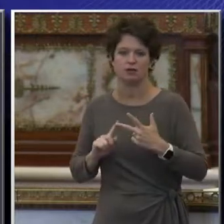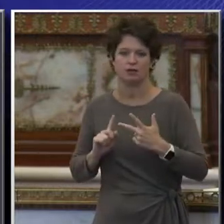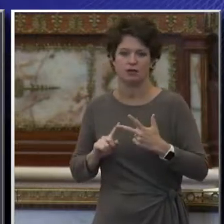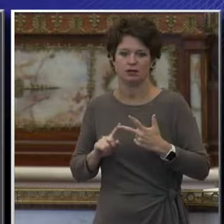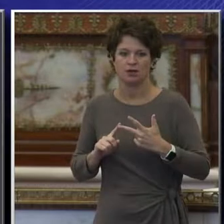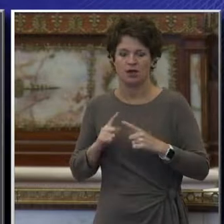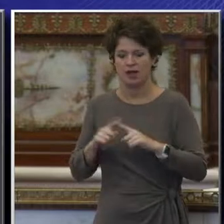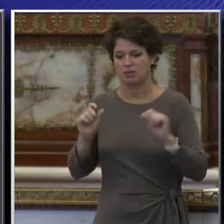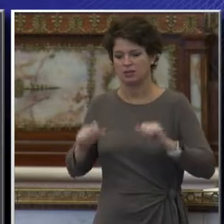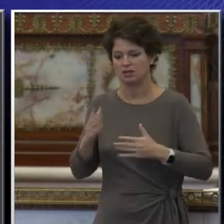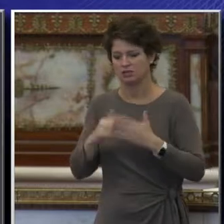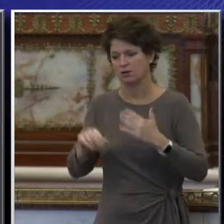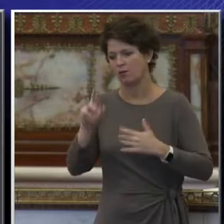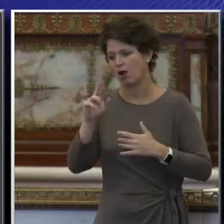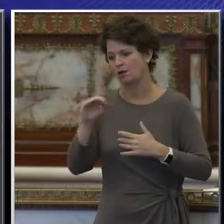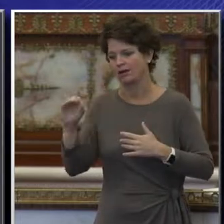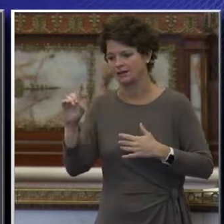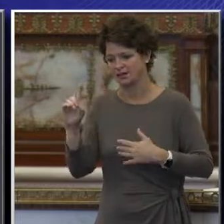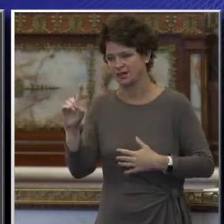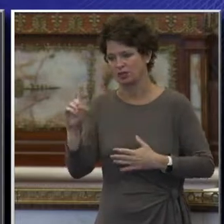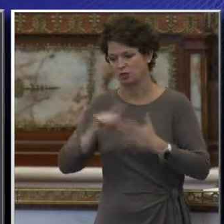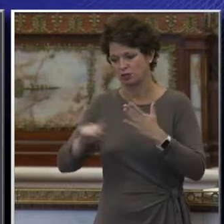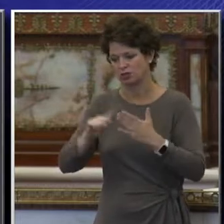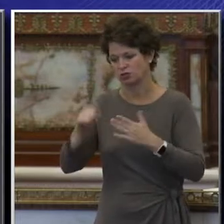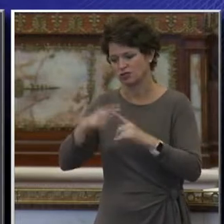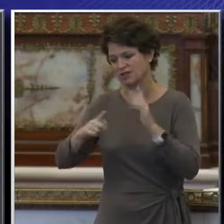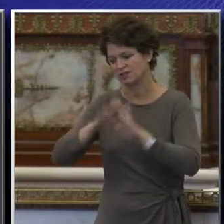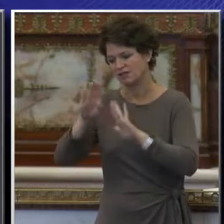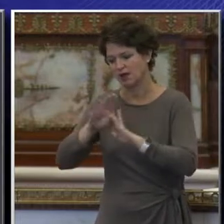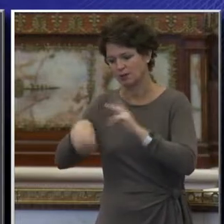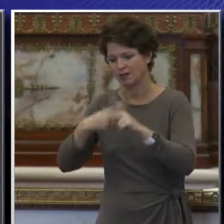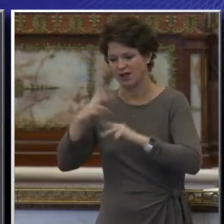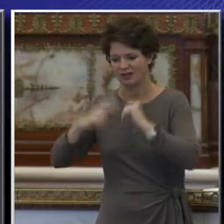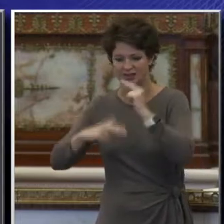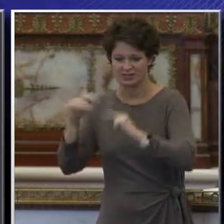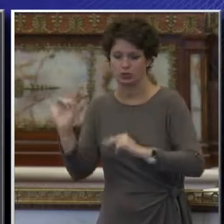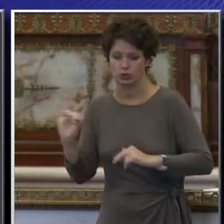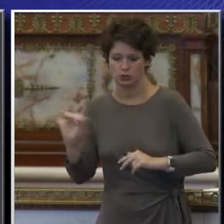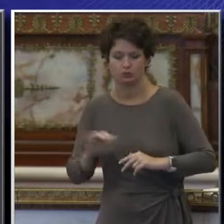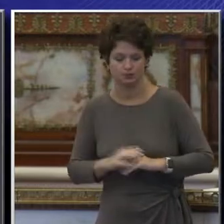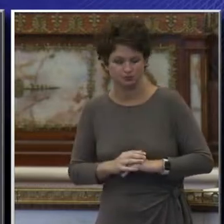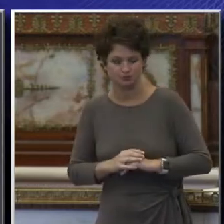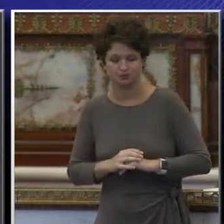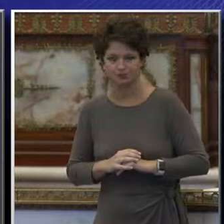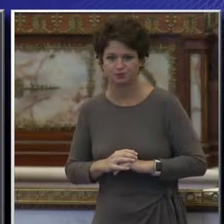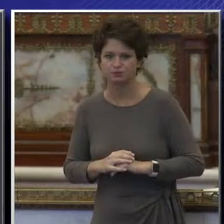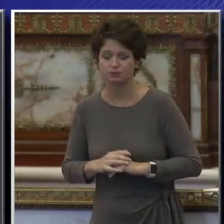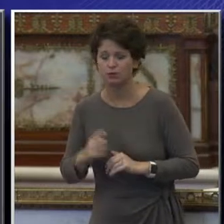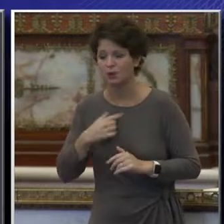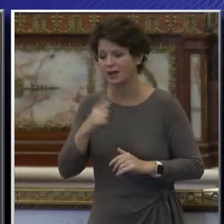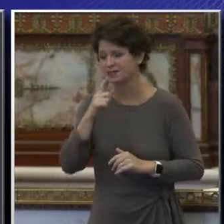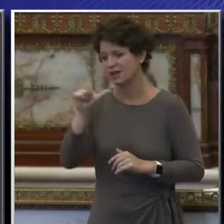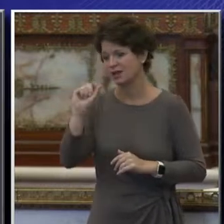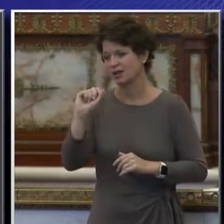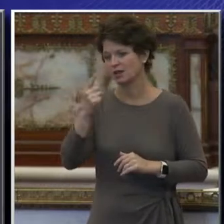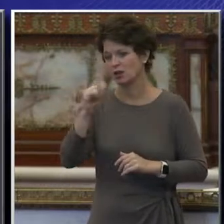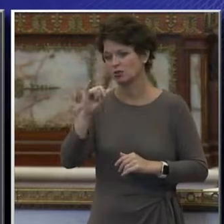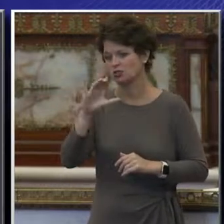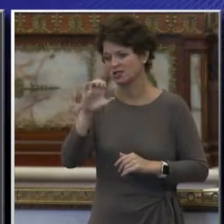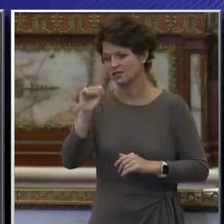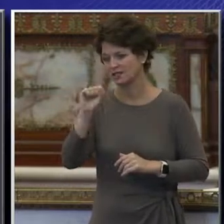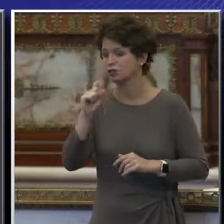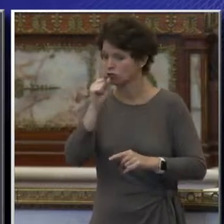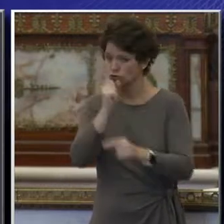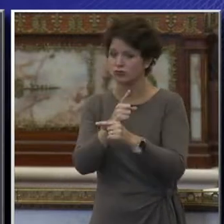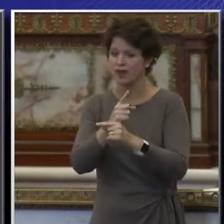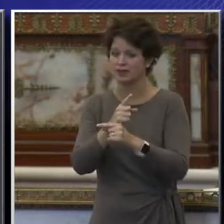know, some R&D, research and development type facilities as well. So when I say logistics, it is a wide